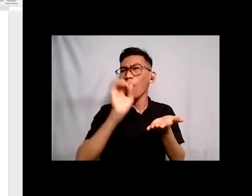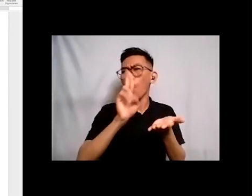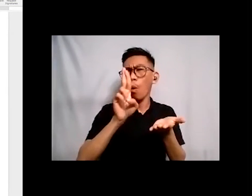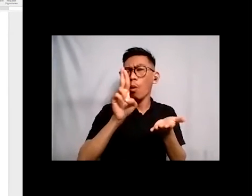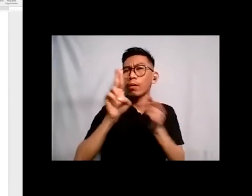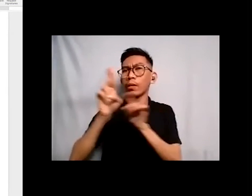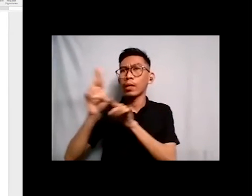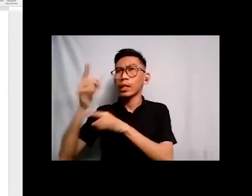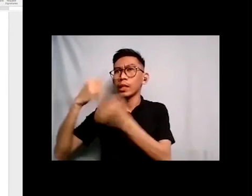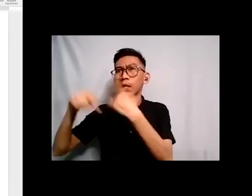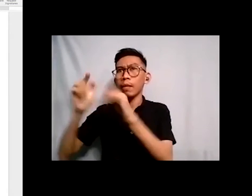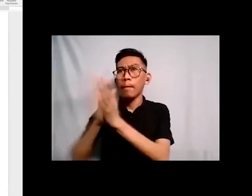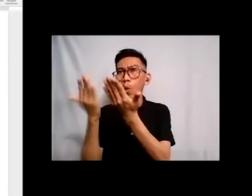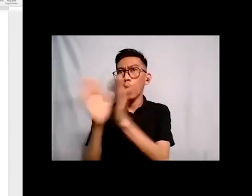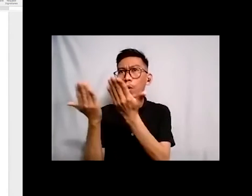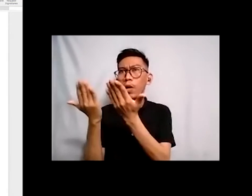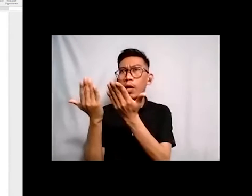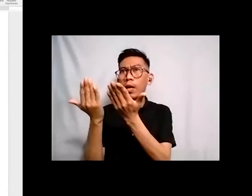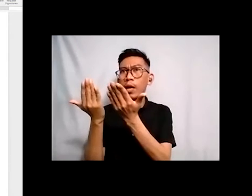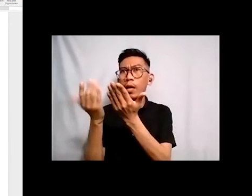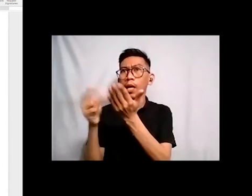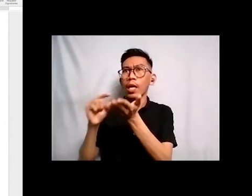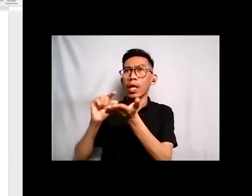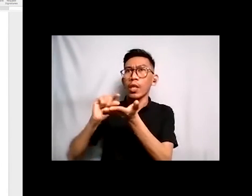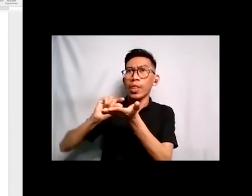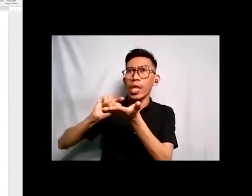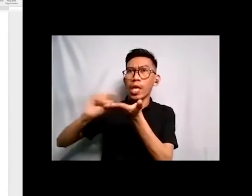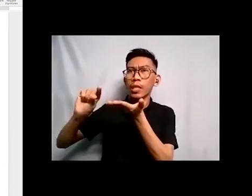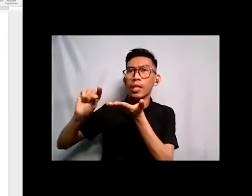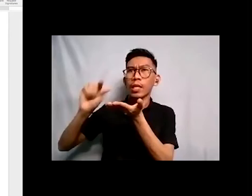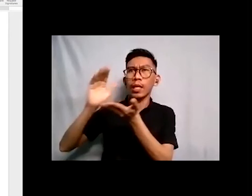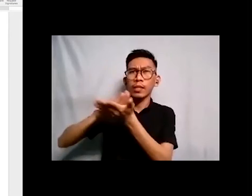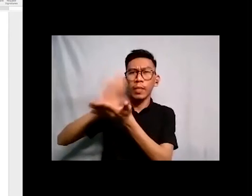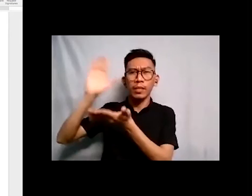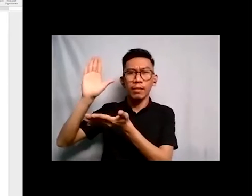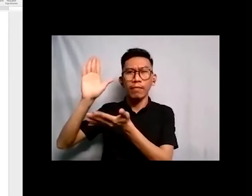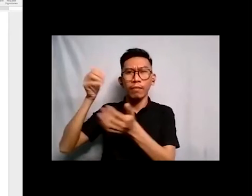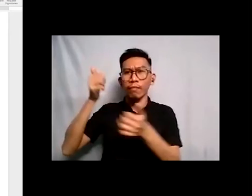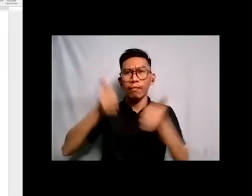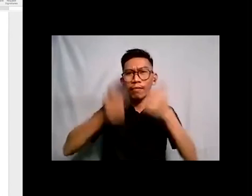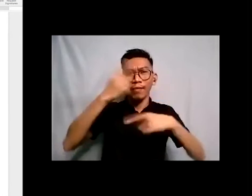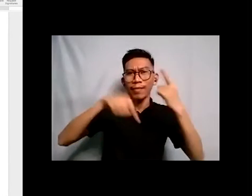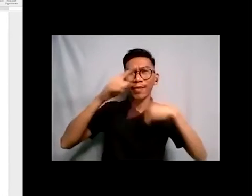sign book, thin, expensive? How do you want to sign that?